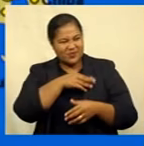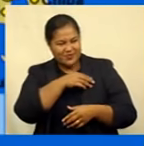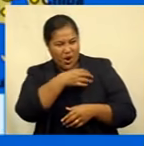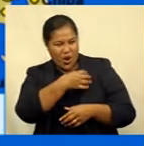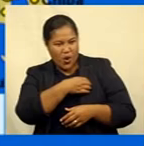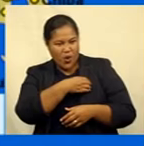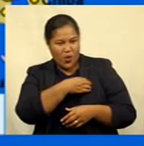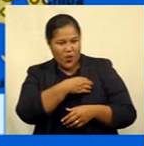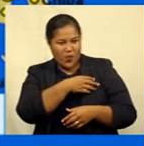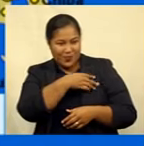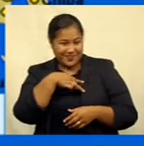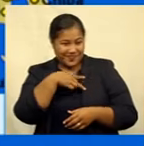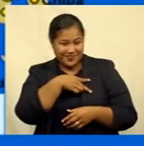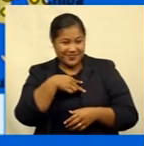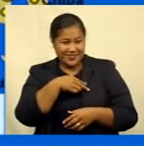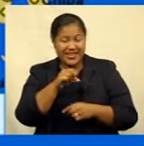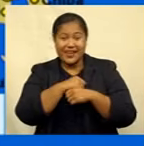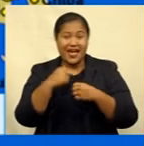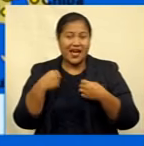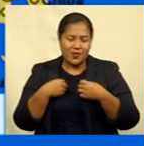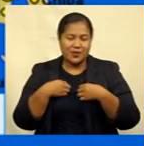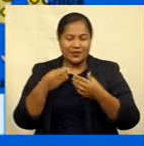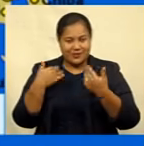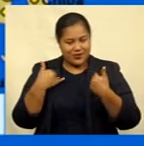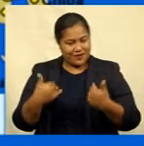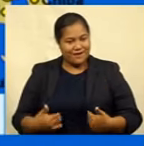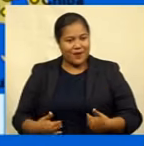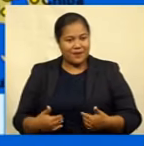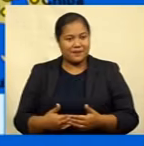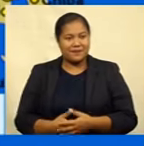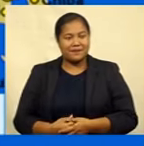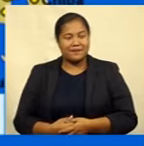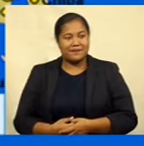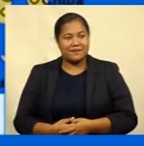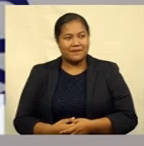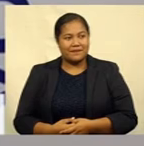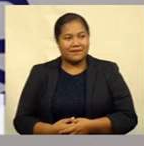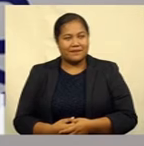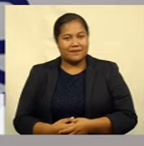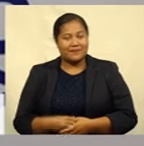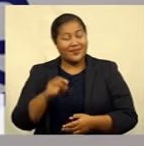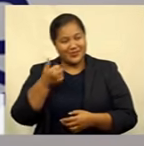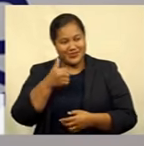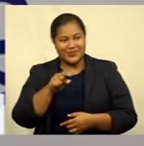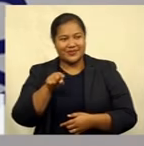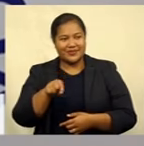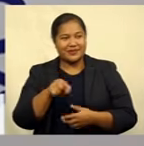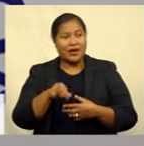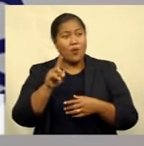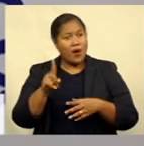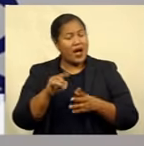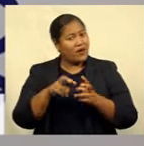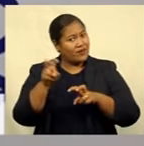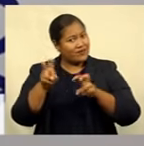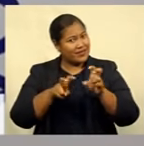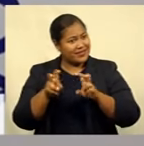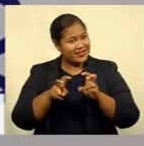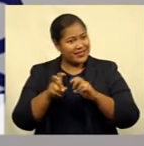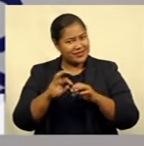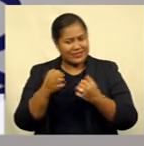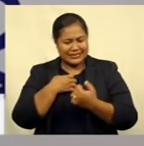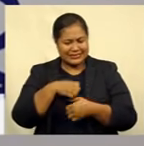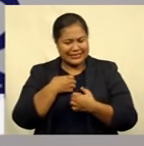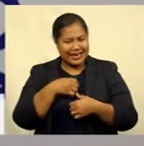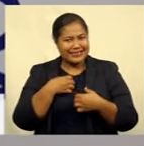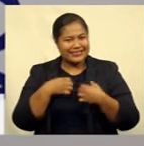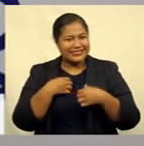our uniforms, and that will act as a band. One of our athletes excited to be part of the 2020 Games